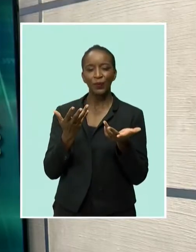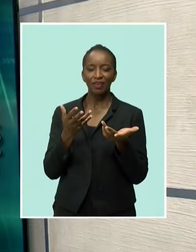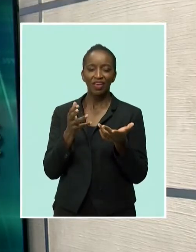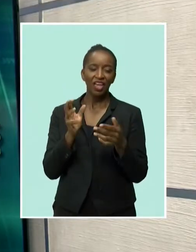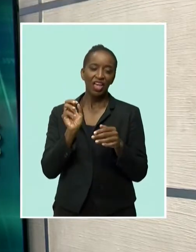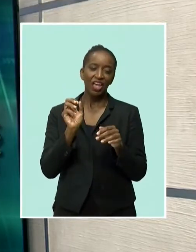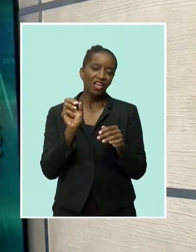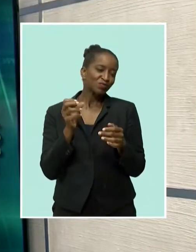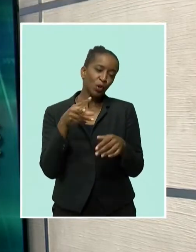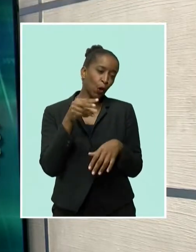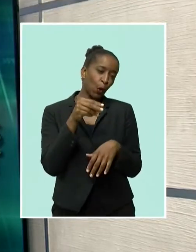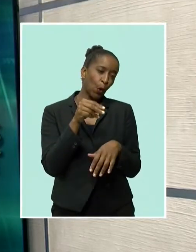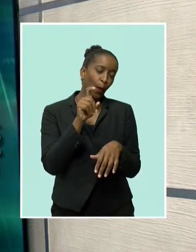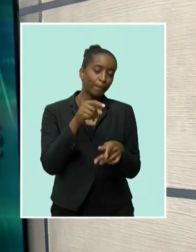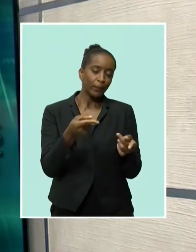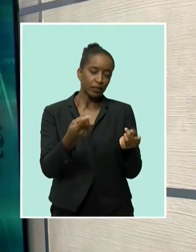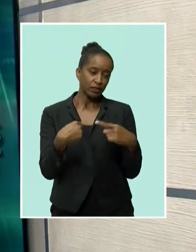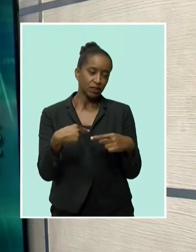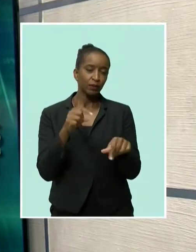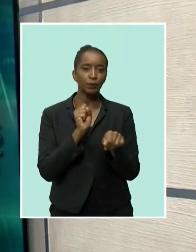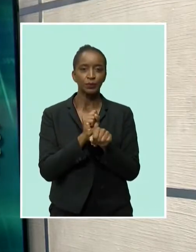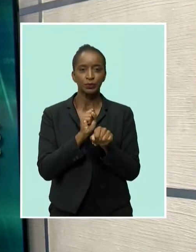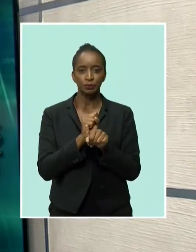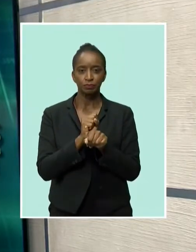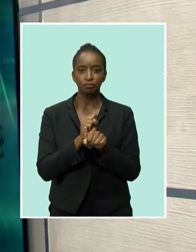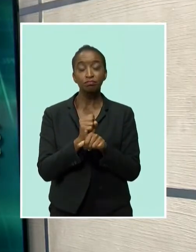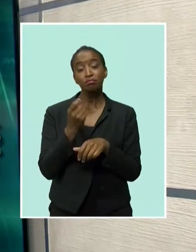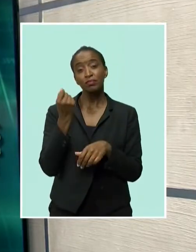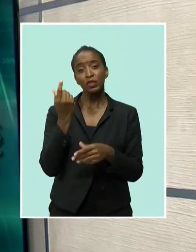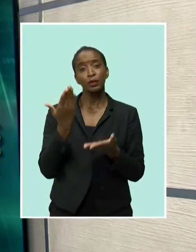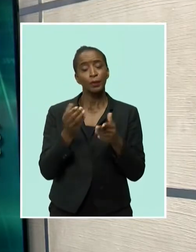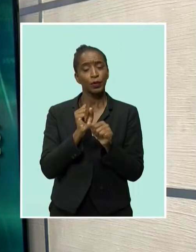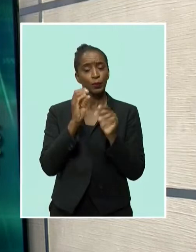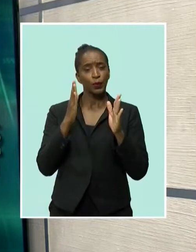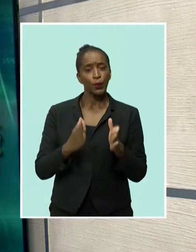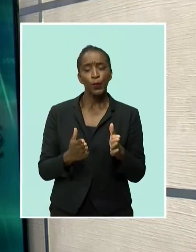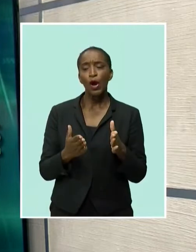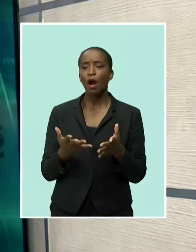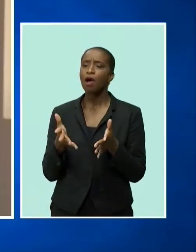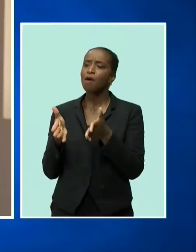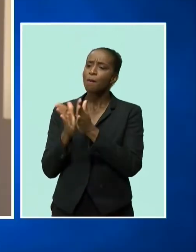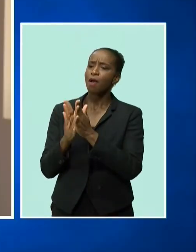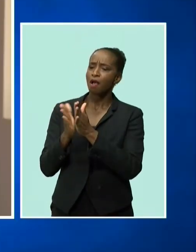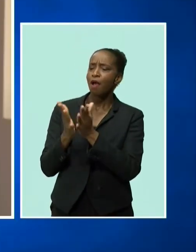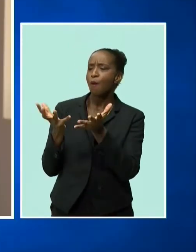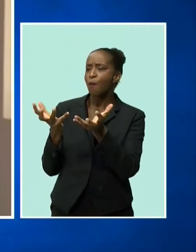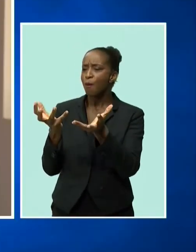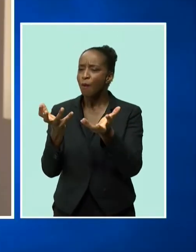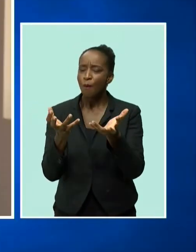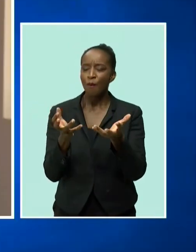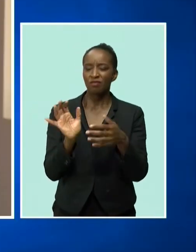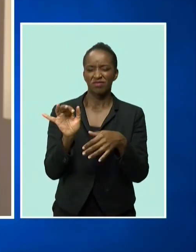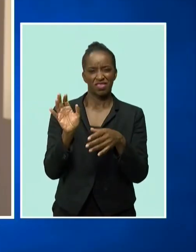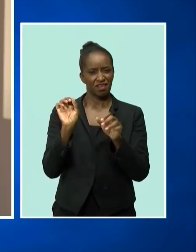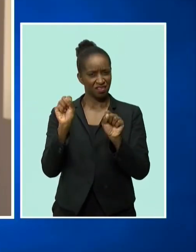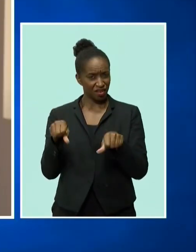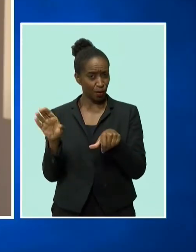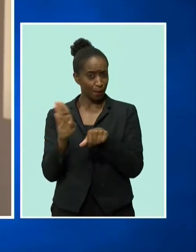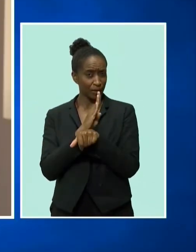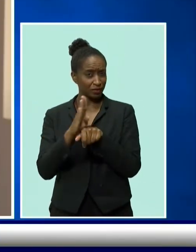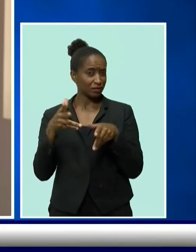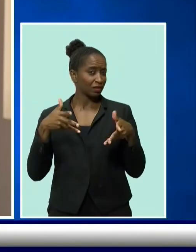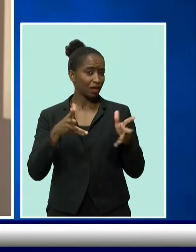cost when employees start demanding things that seem unreasonable. In terms of health and